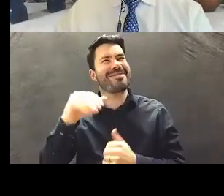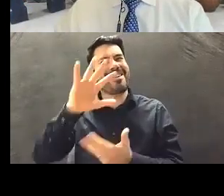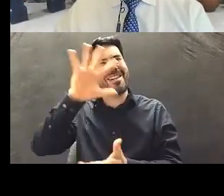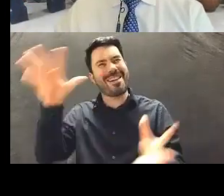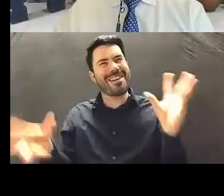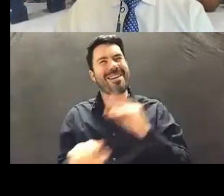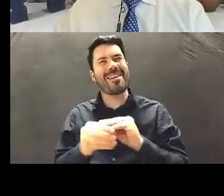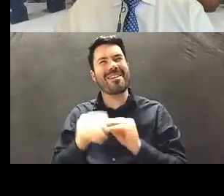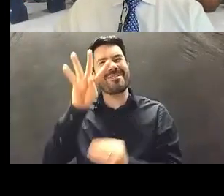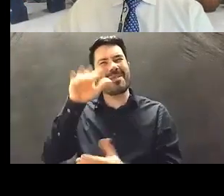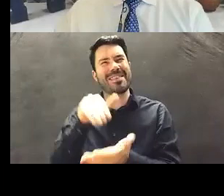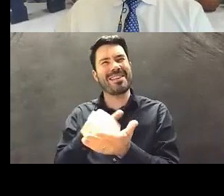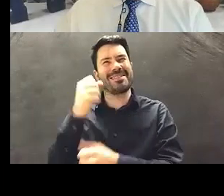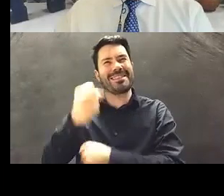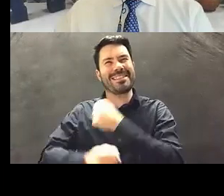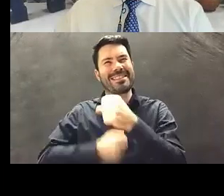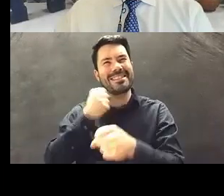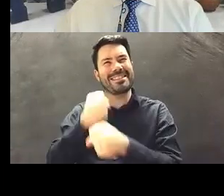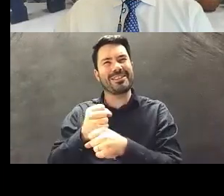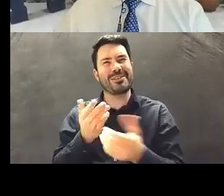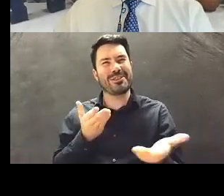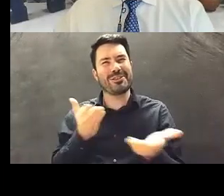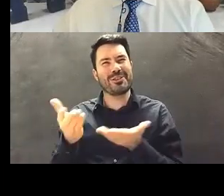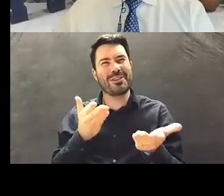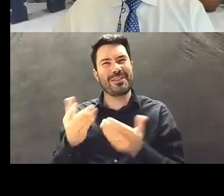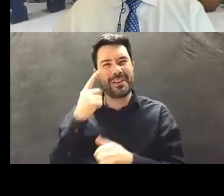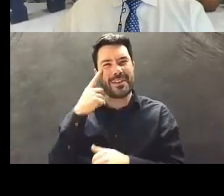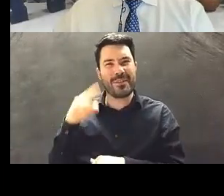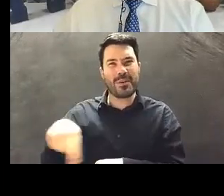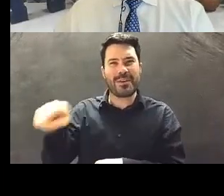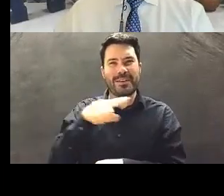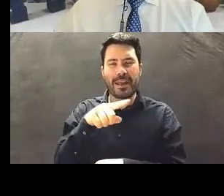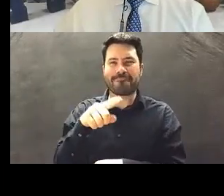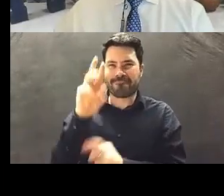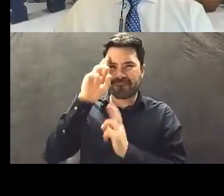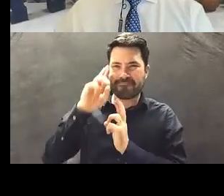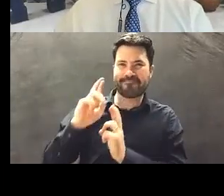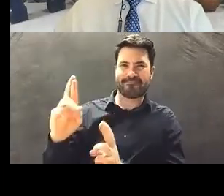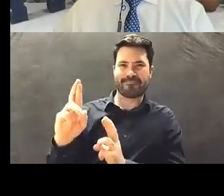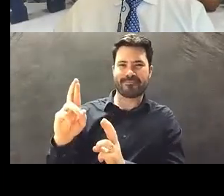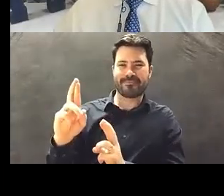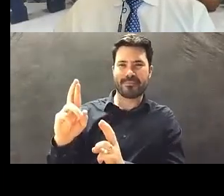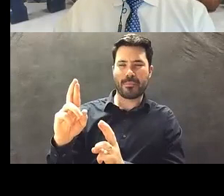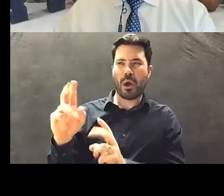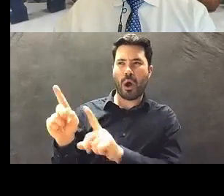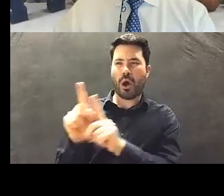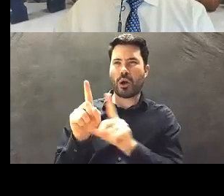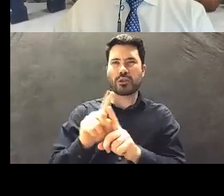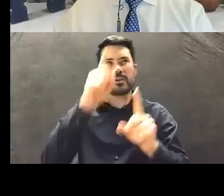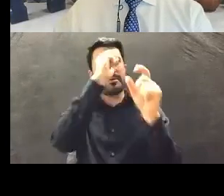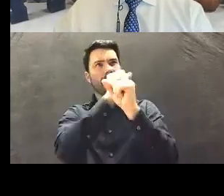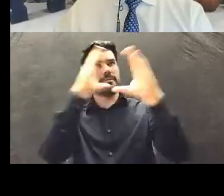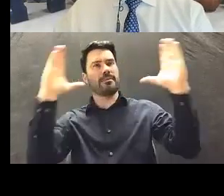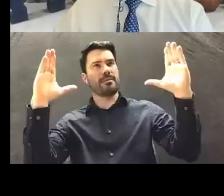service for those who are being recognized, and put it in the context of legacy. A legacy defined